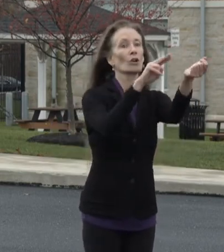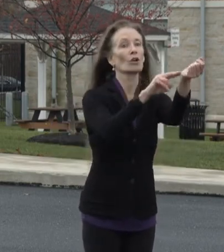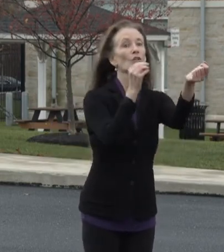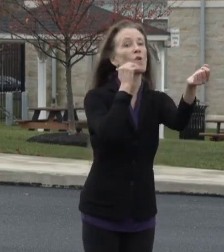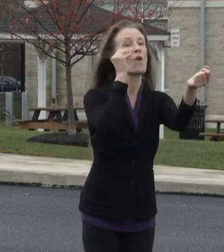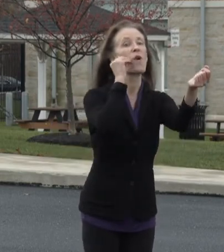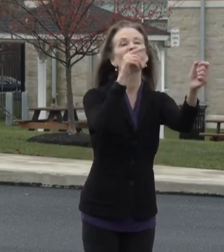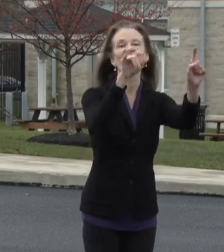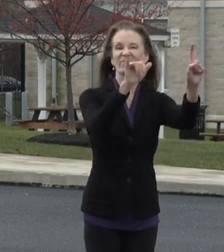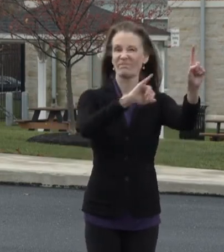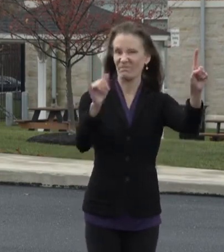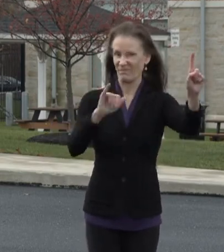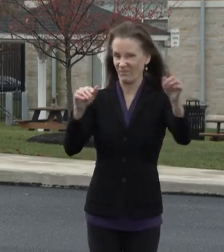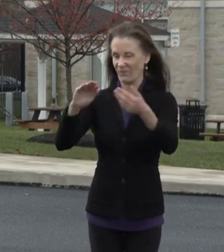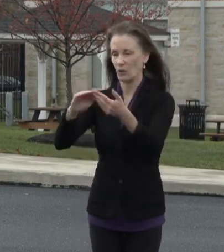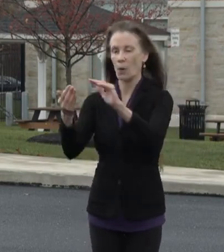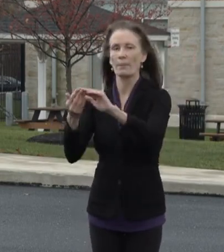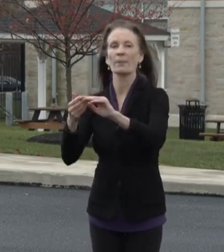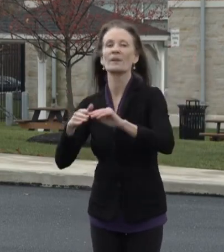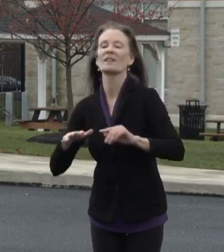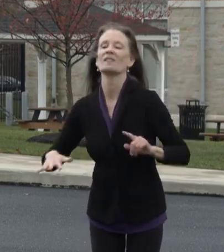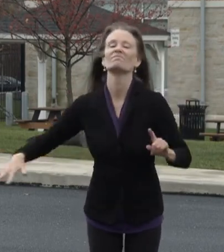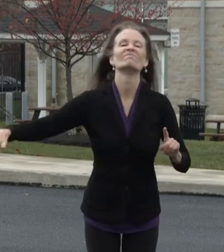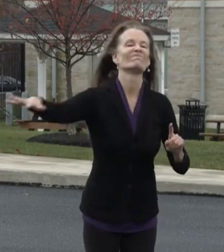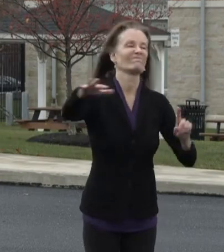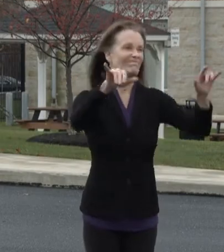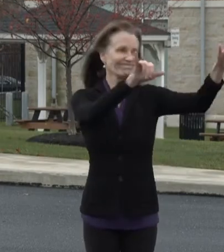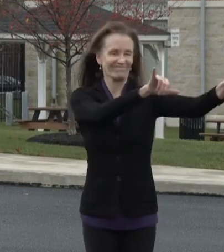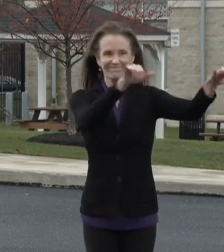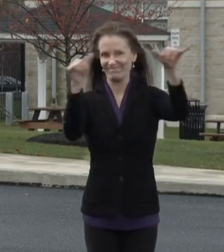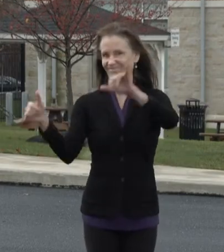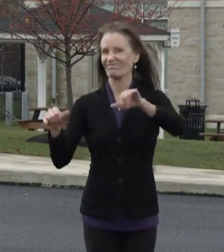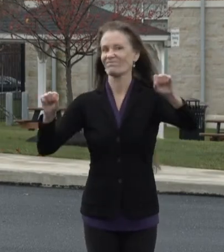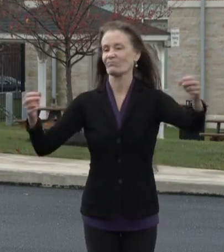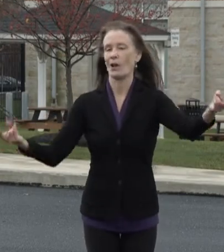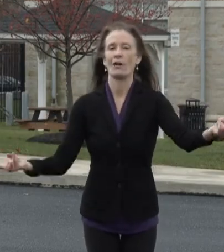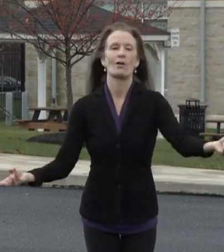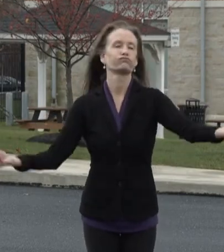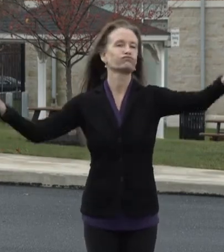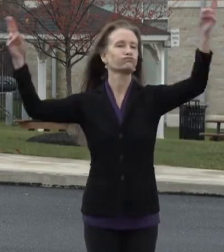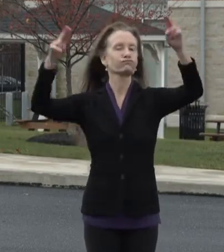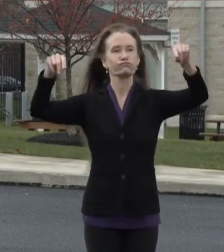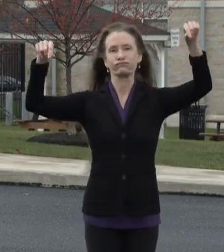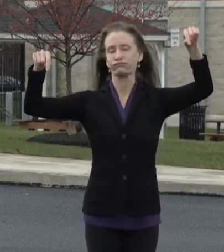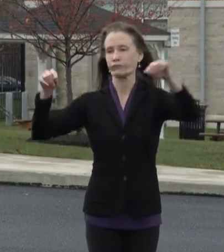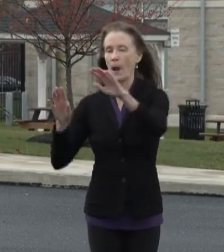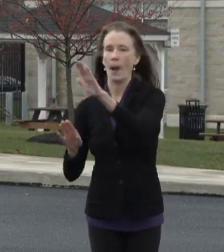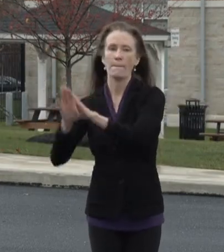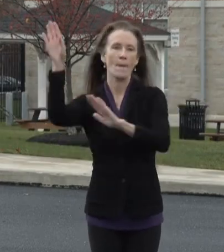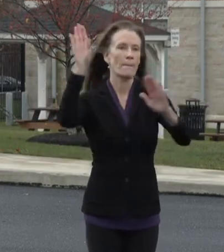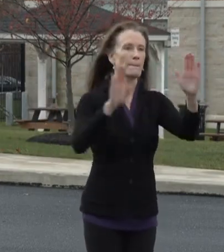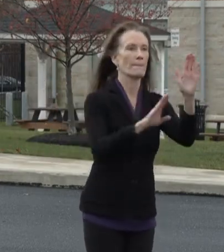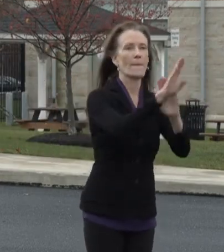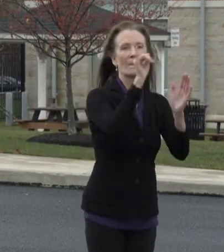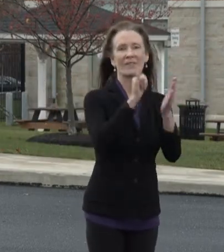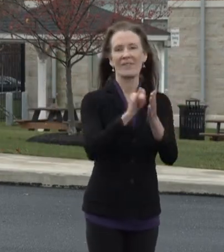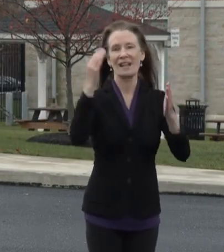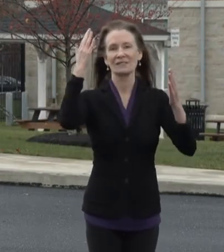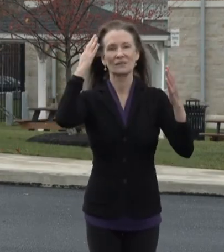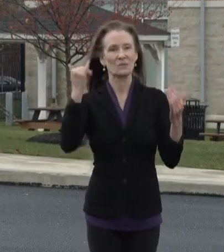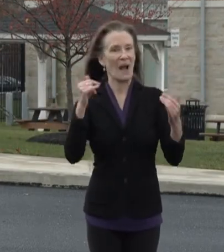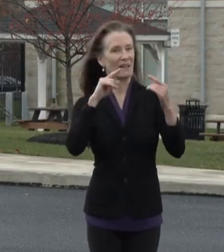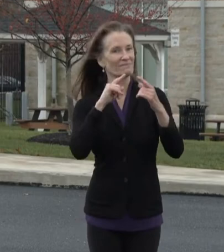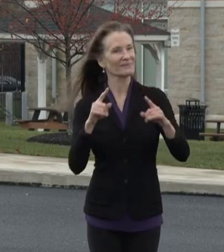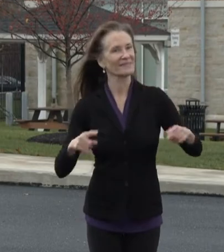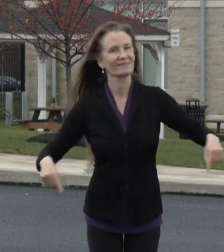proportional to the prevalence in the communities where they are. And that's because, I mean, people, employees primarily,